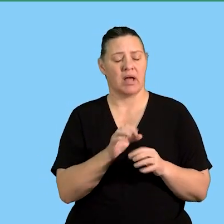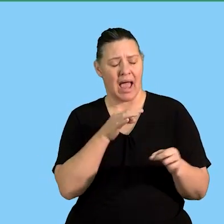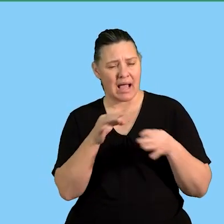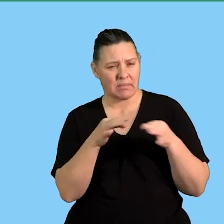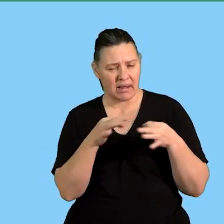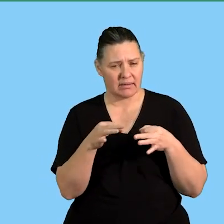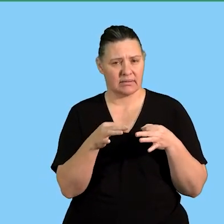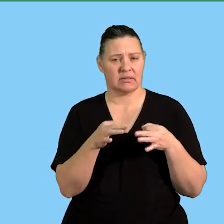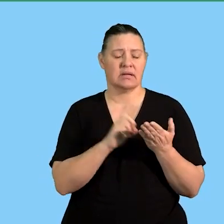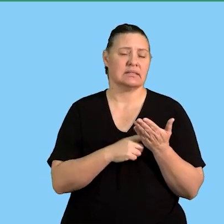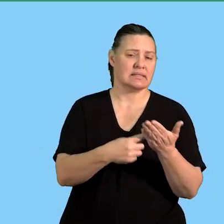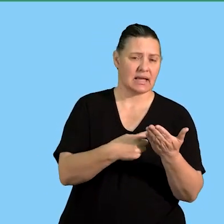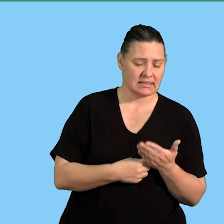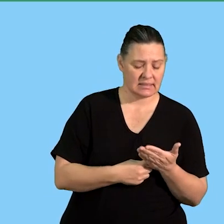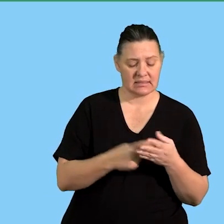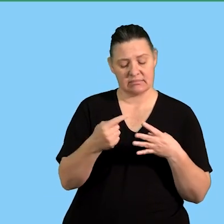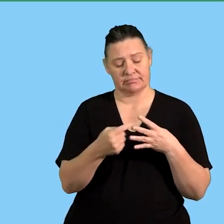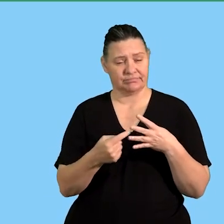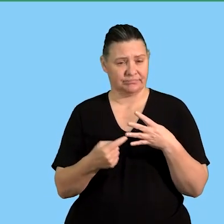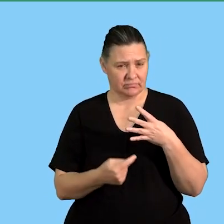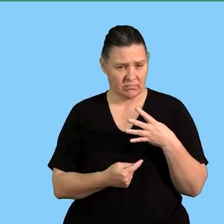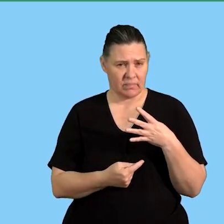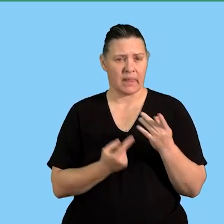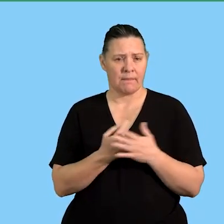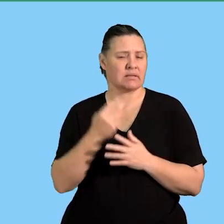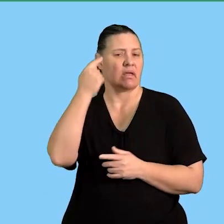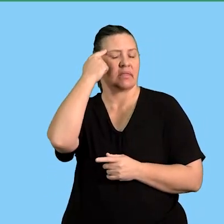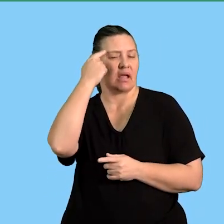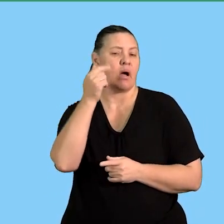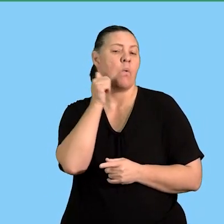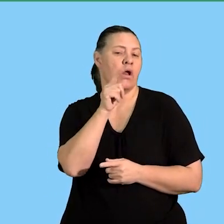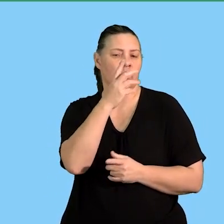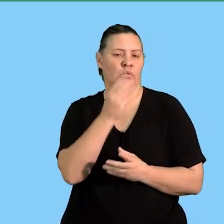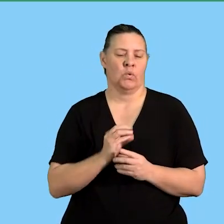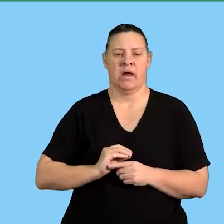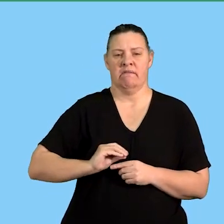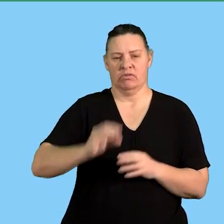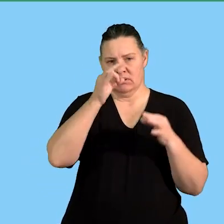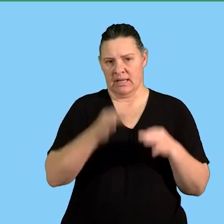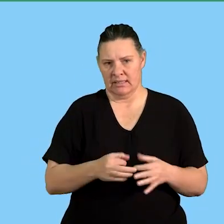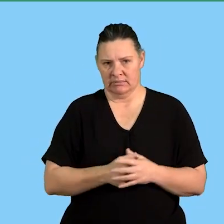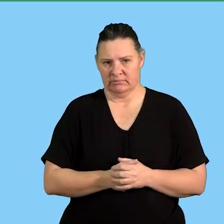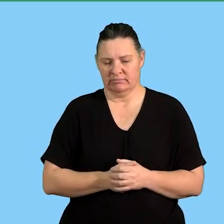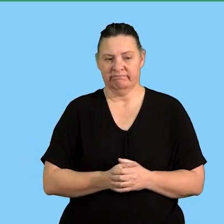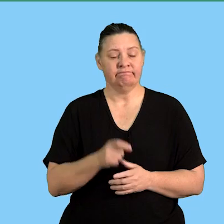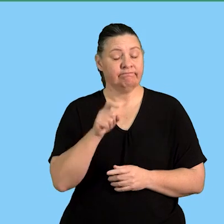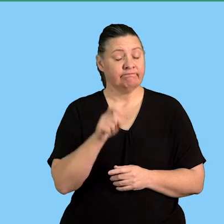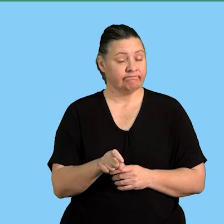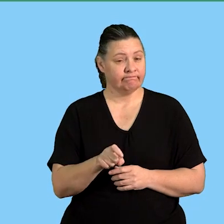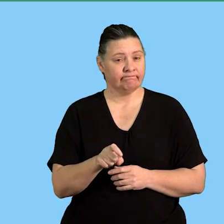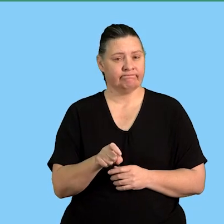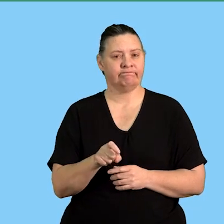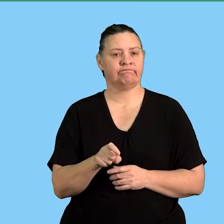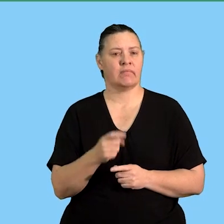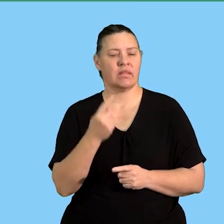outline or discuss the following factors that should be considered when making an investment decision. You should be